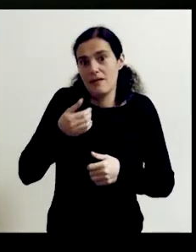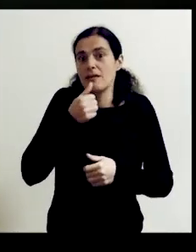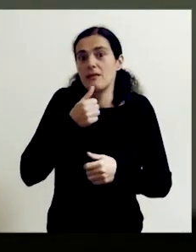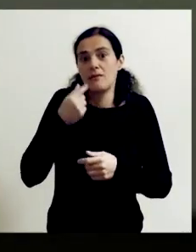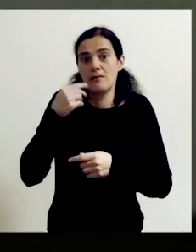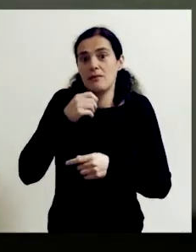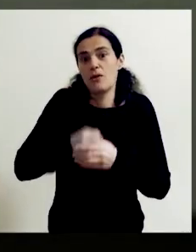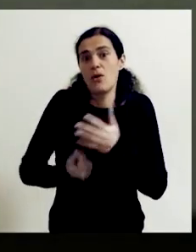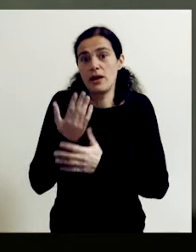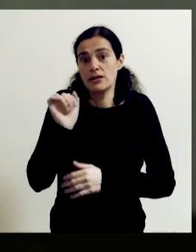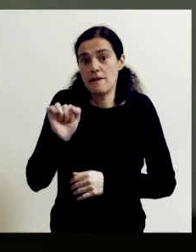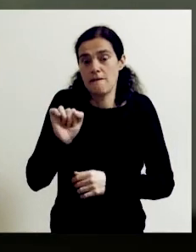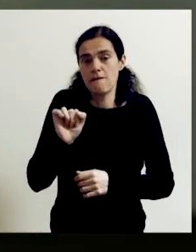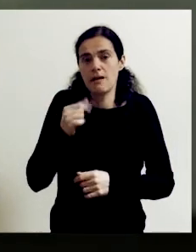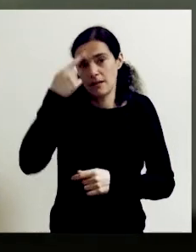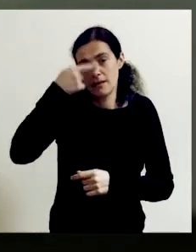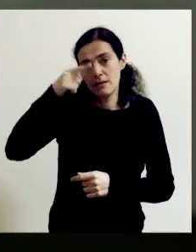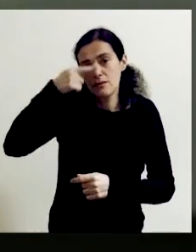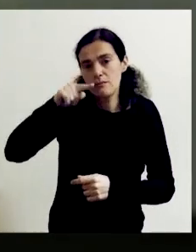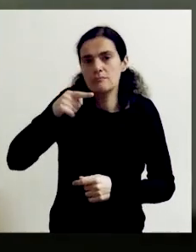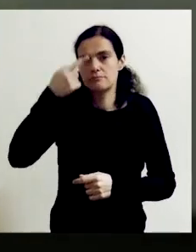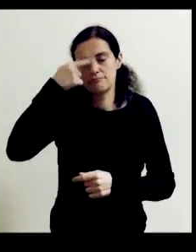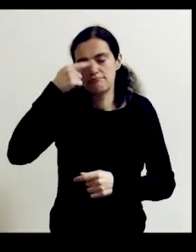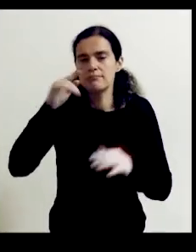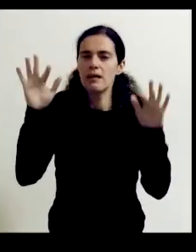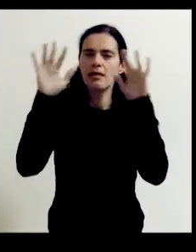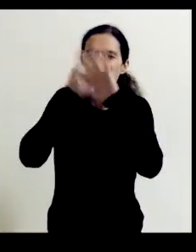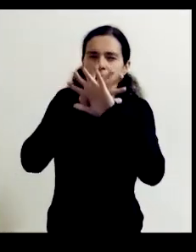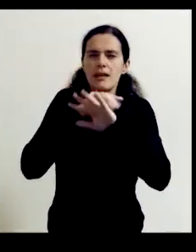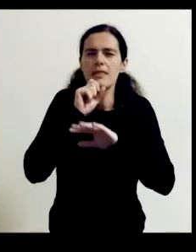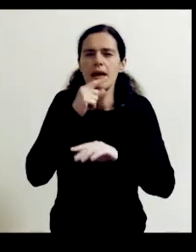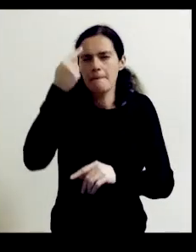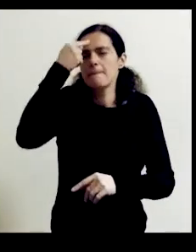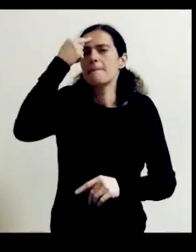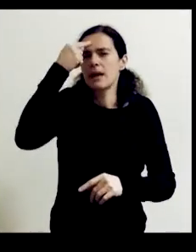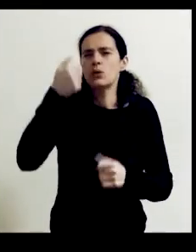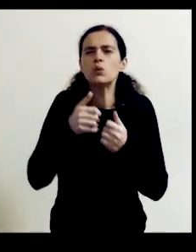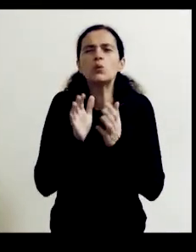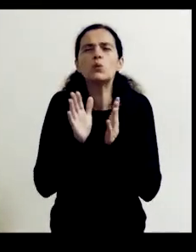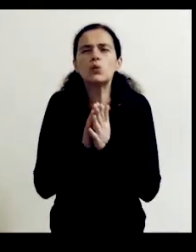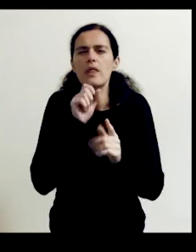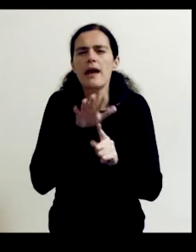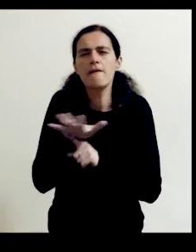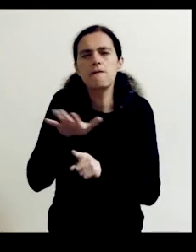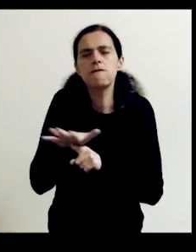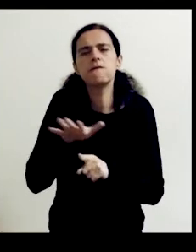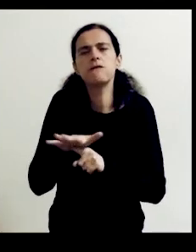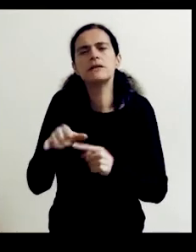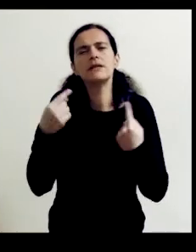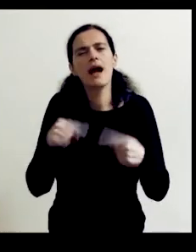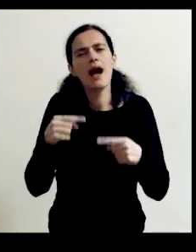roots, by Asian mythology, Thai mythology, keeping in mind that all of that